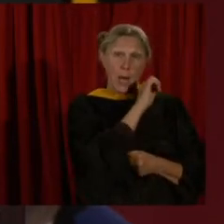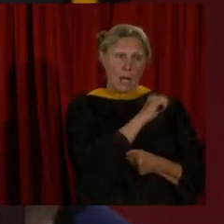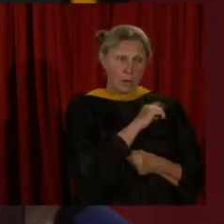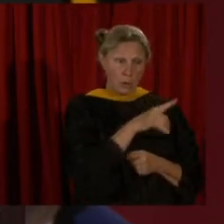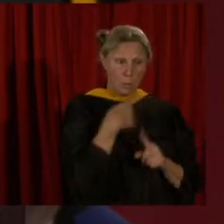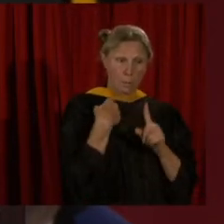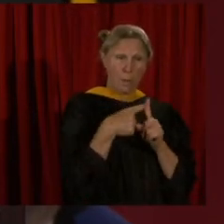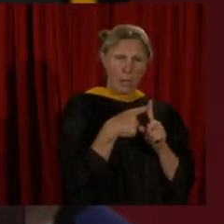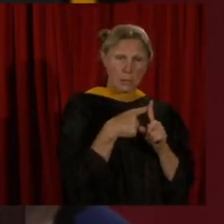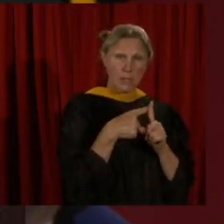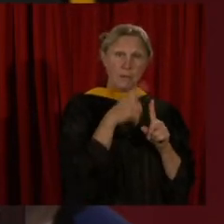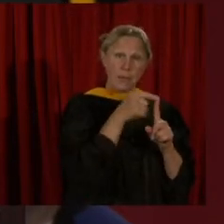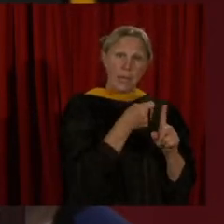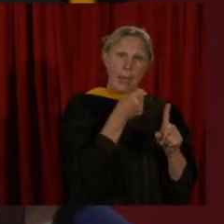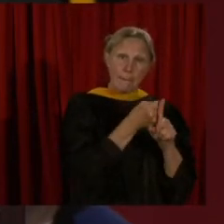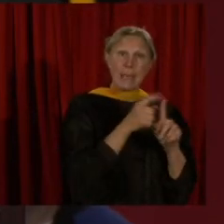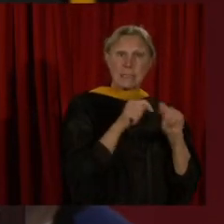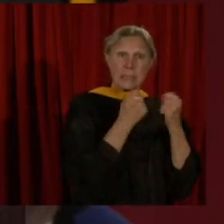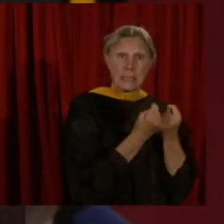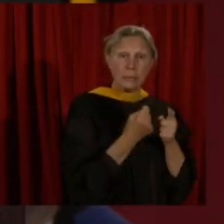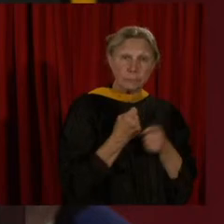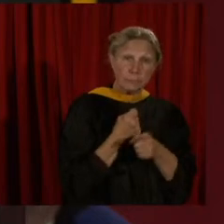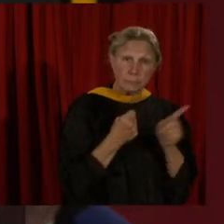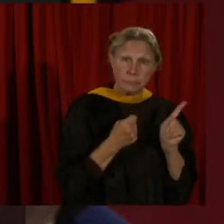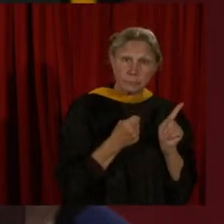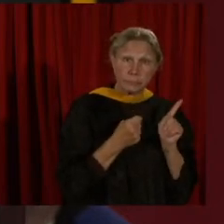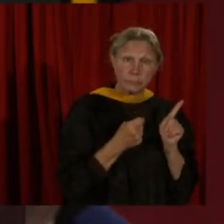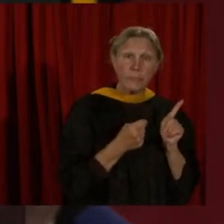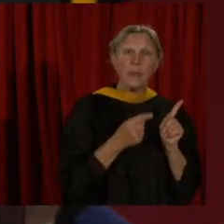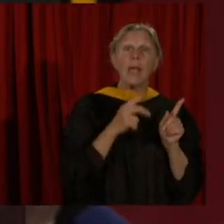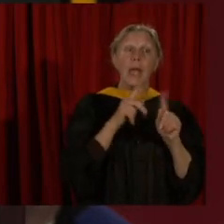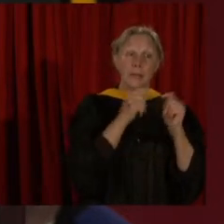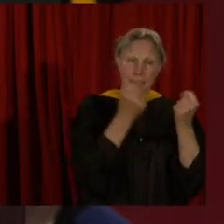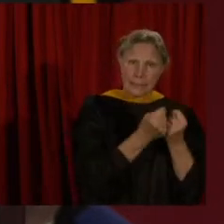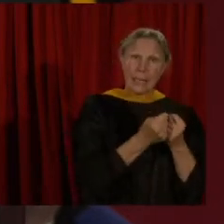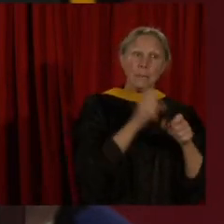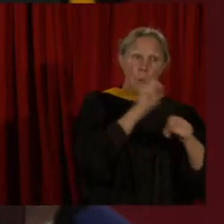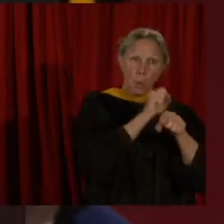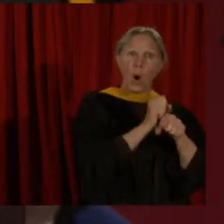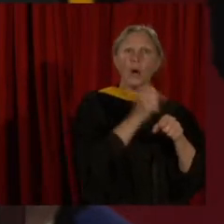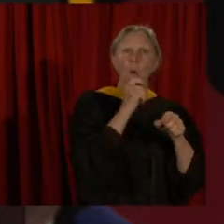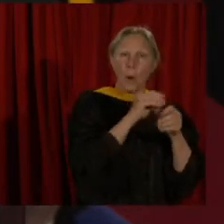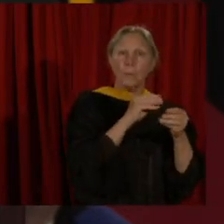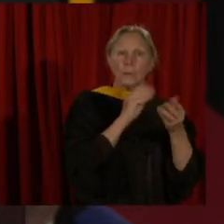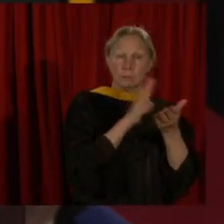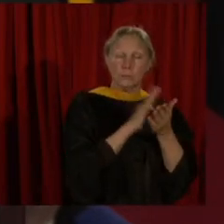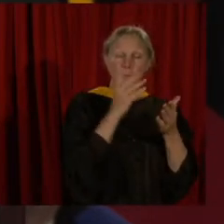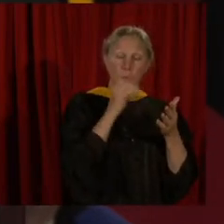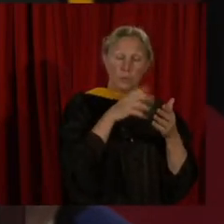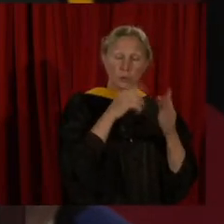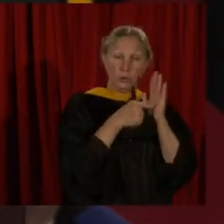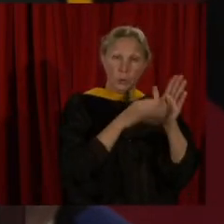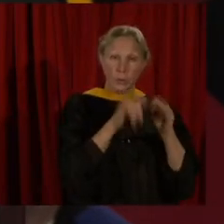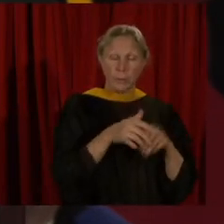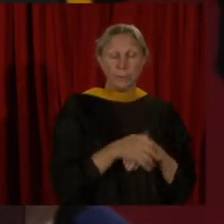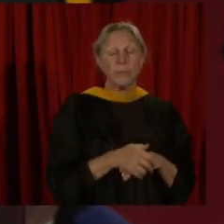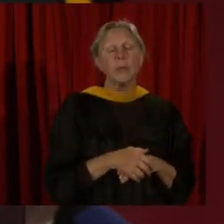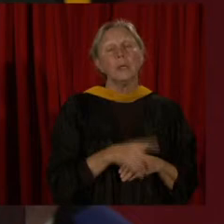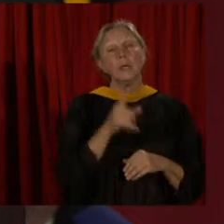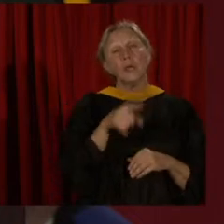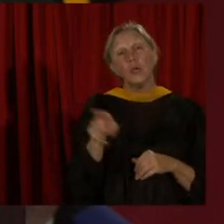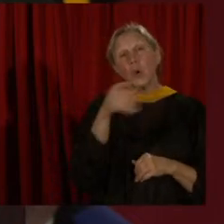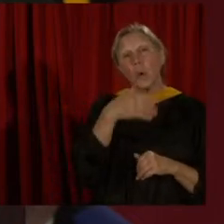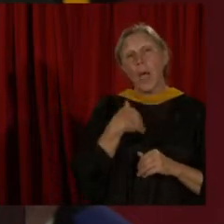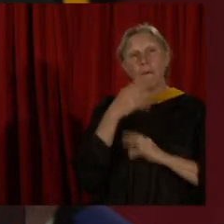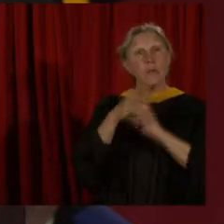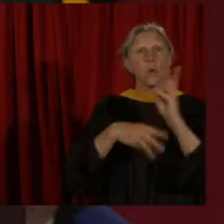job, that impacts your team and ultimately your team's results. Right now, you have the world